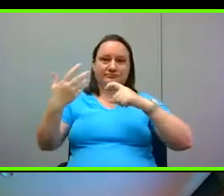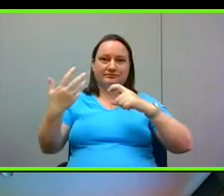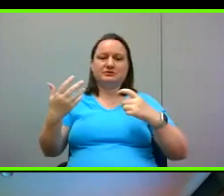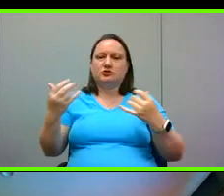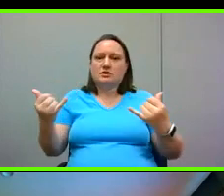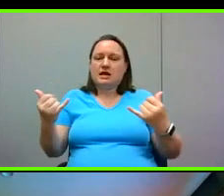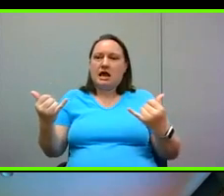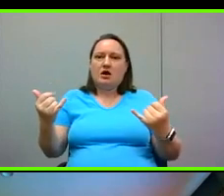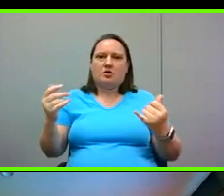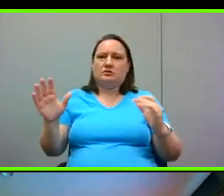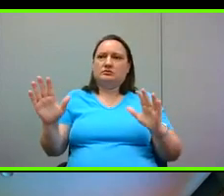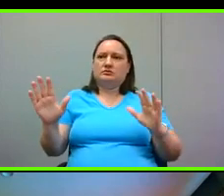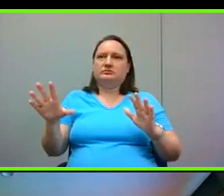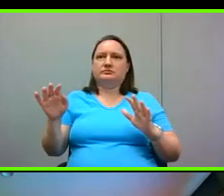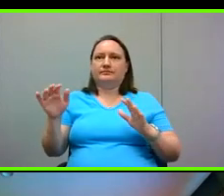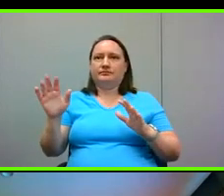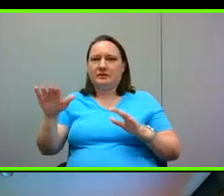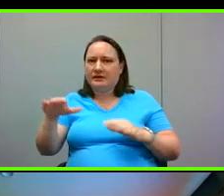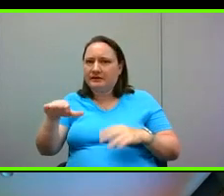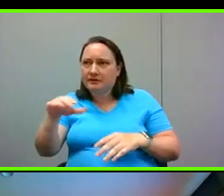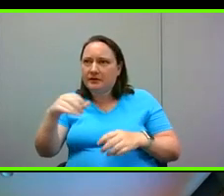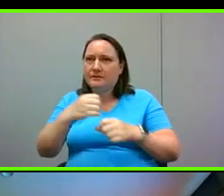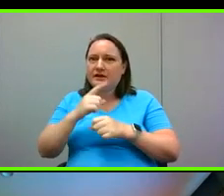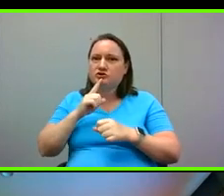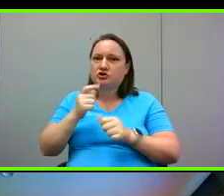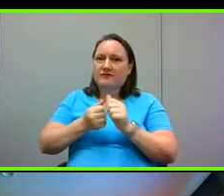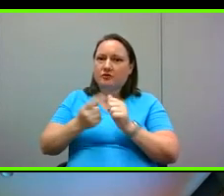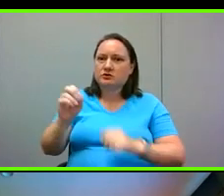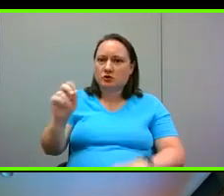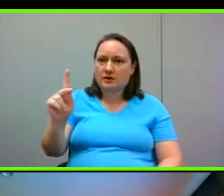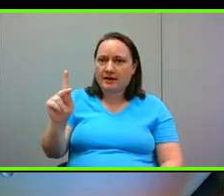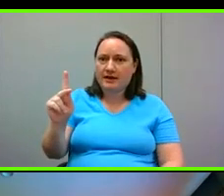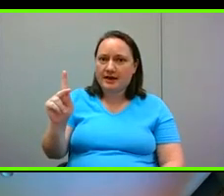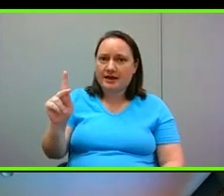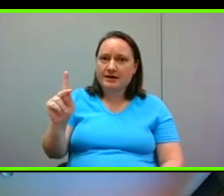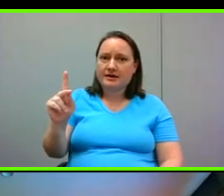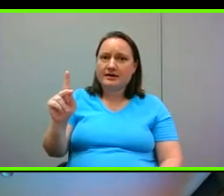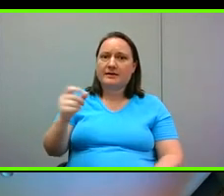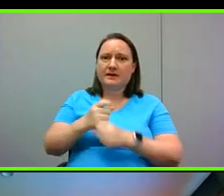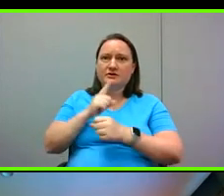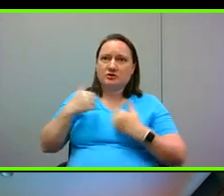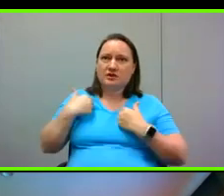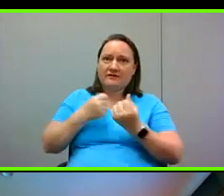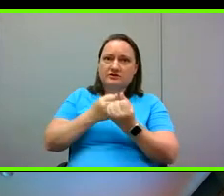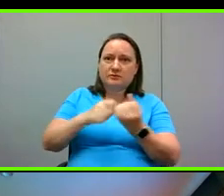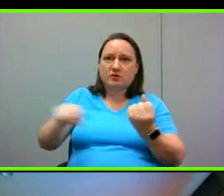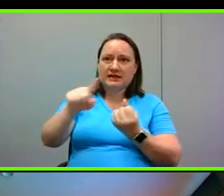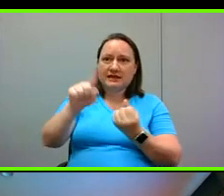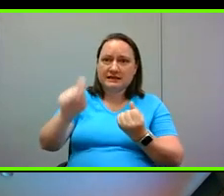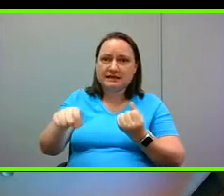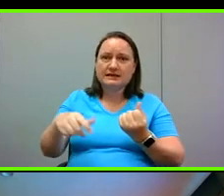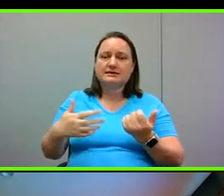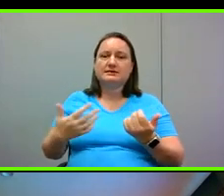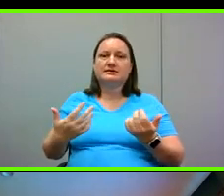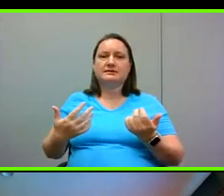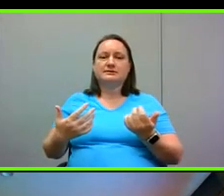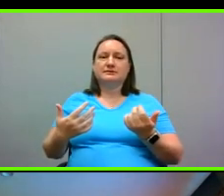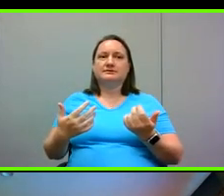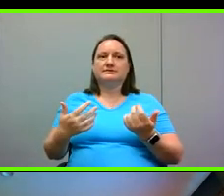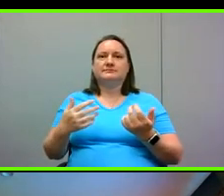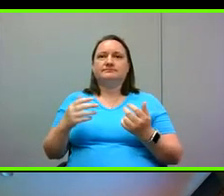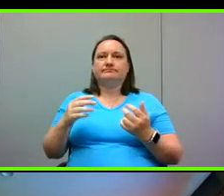you know, make sure everyone's okay and they have the support they need. They have whatever the heck they need. So that's